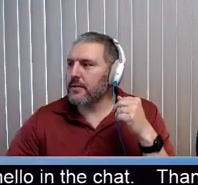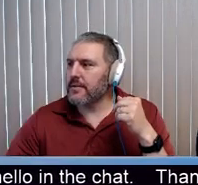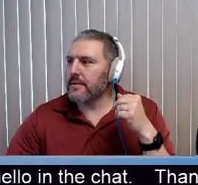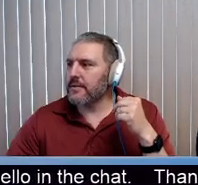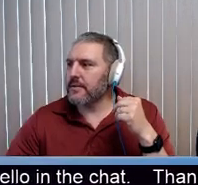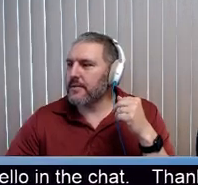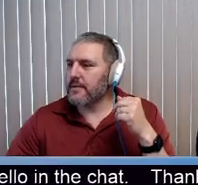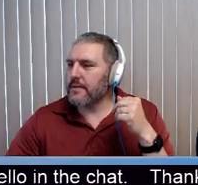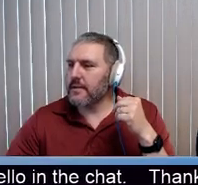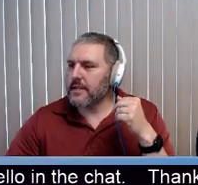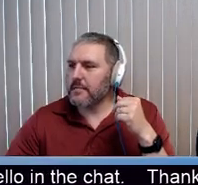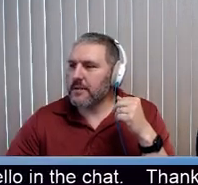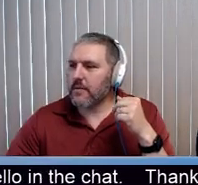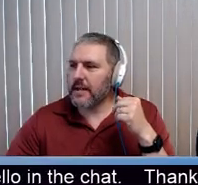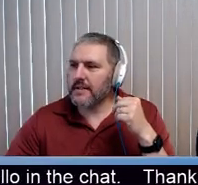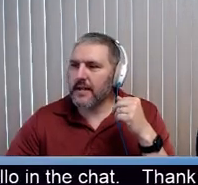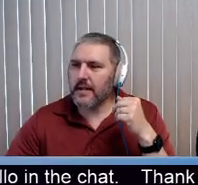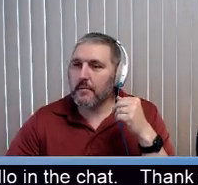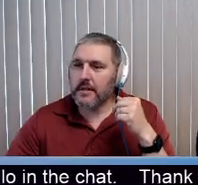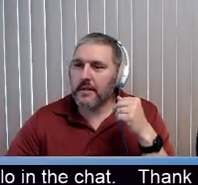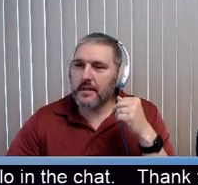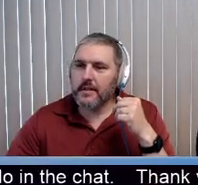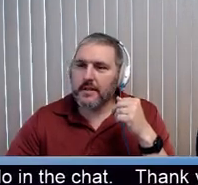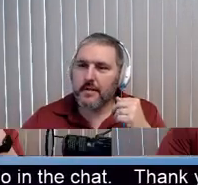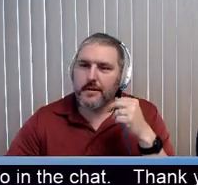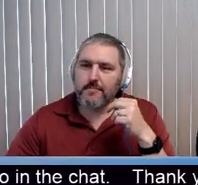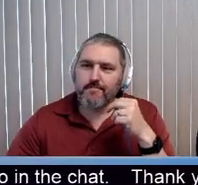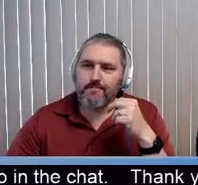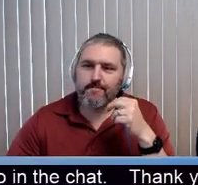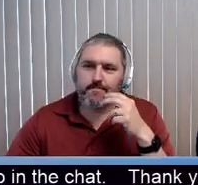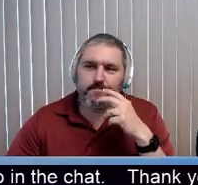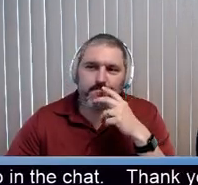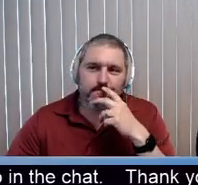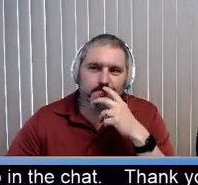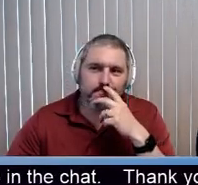do, and it has to be the right time. And